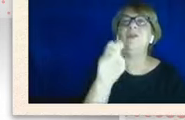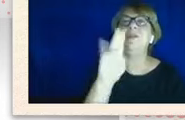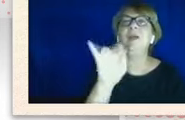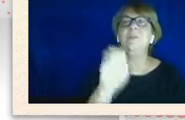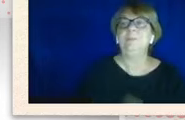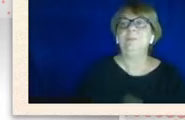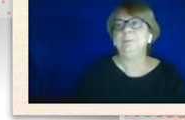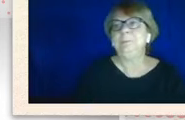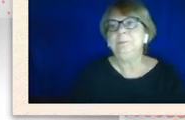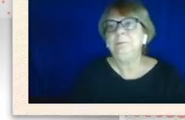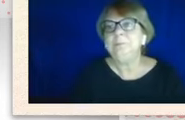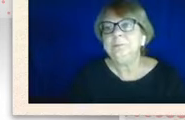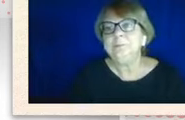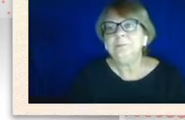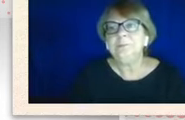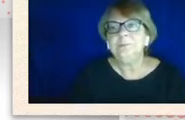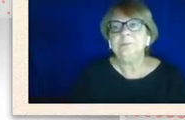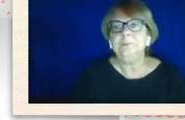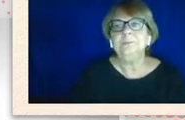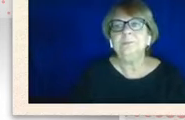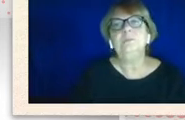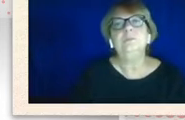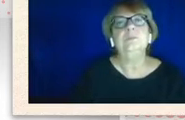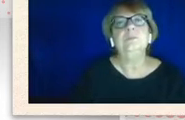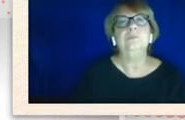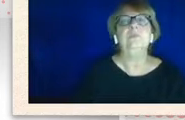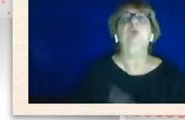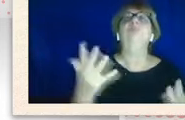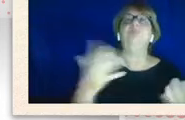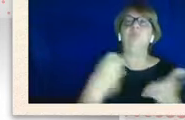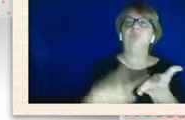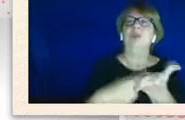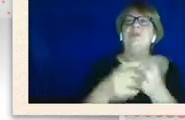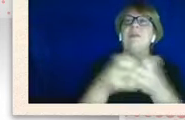So we talked a lot about voting and